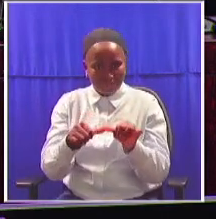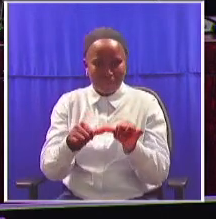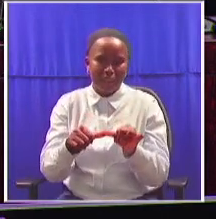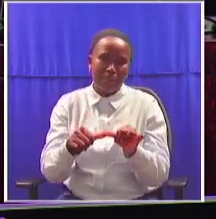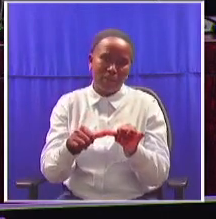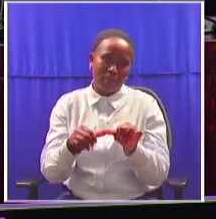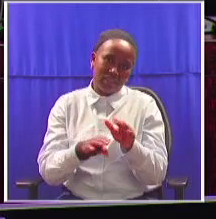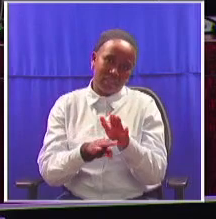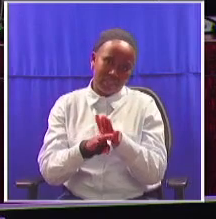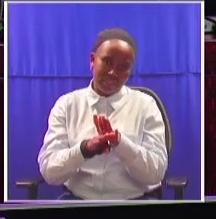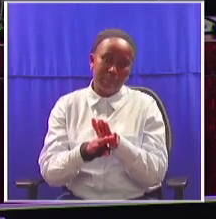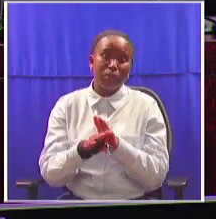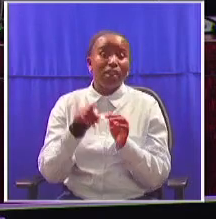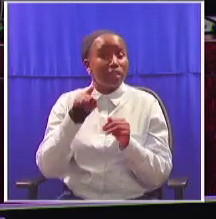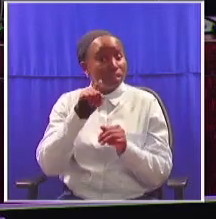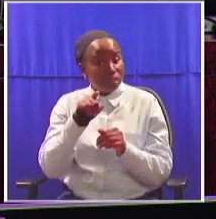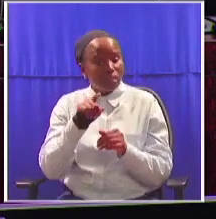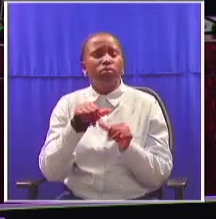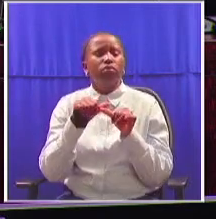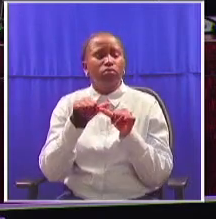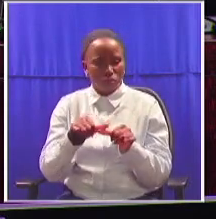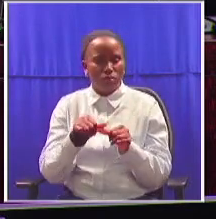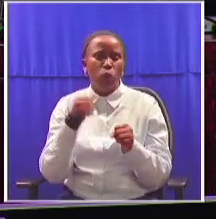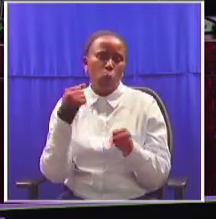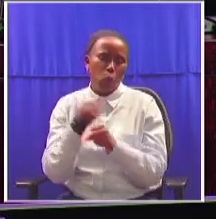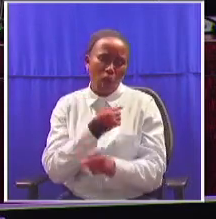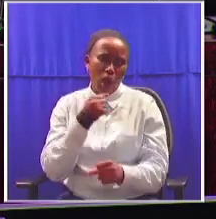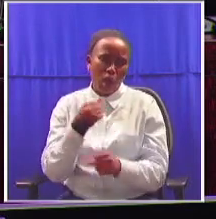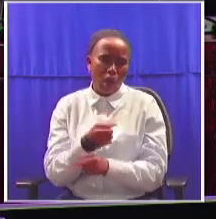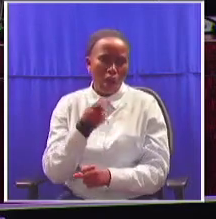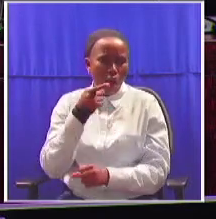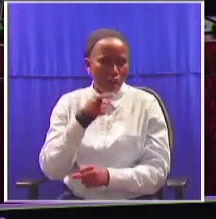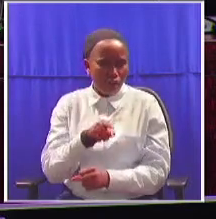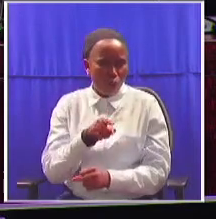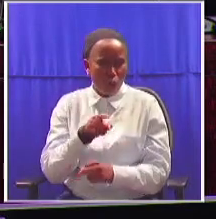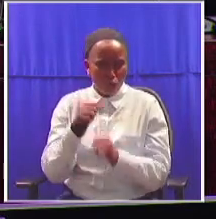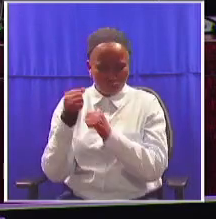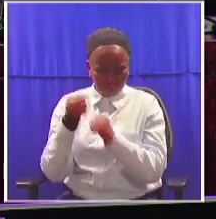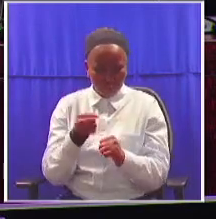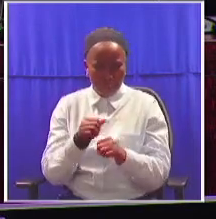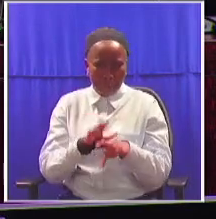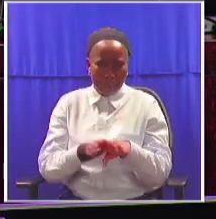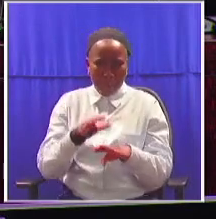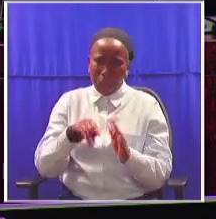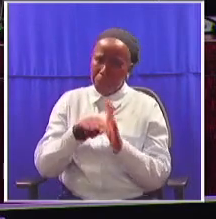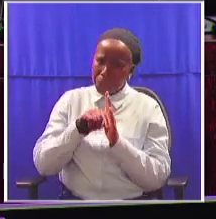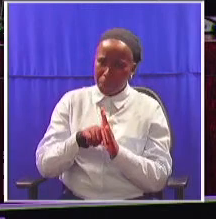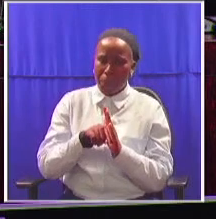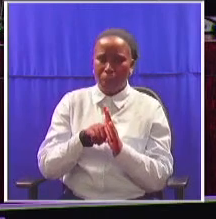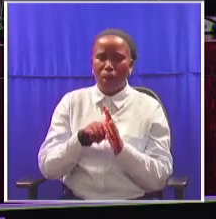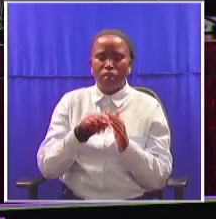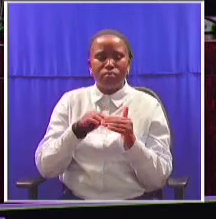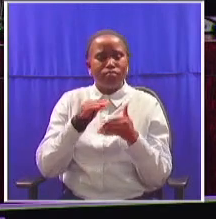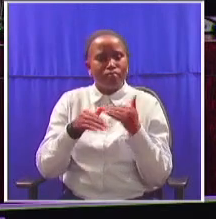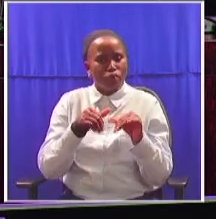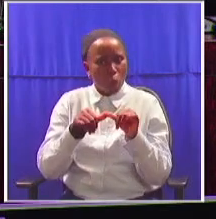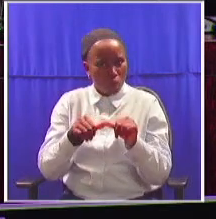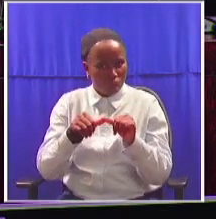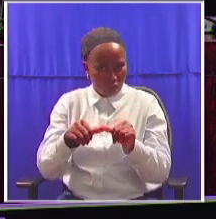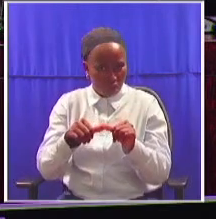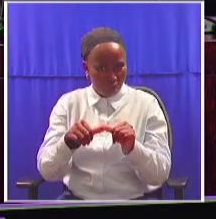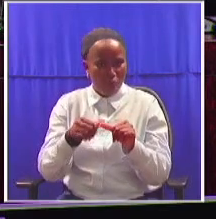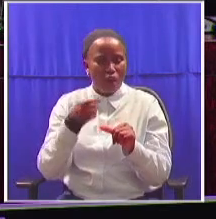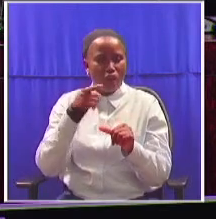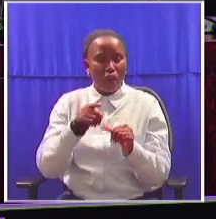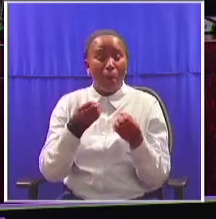We continue to work for the deepening and strengthening of progressive multilateralism and